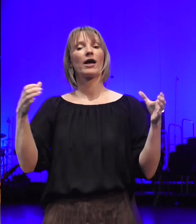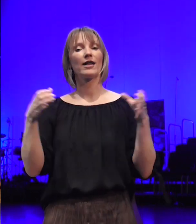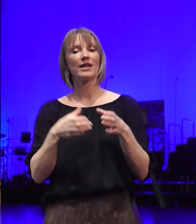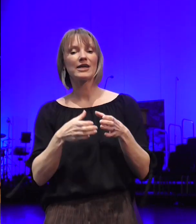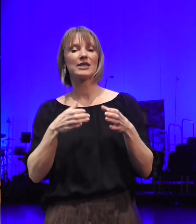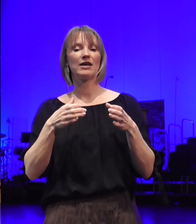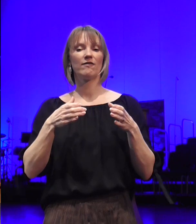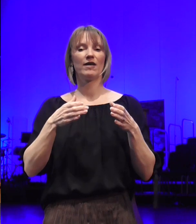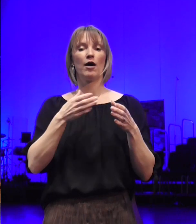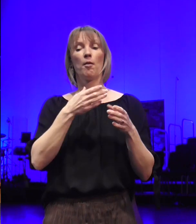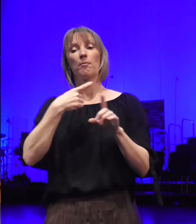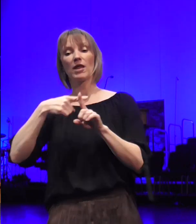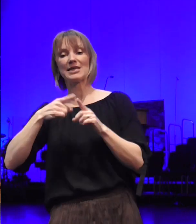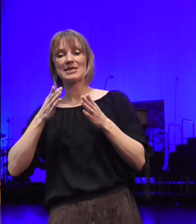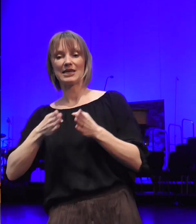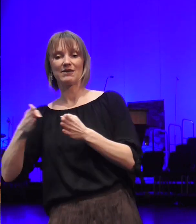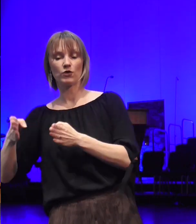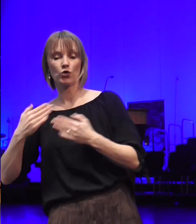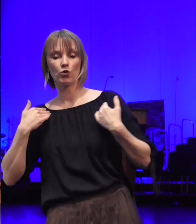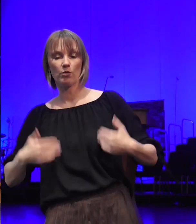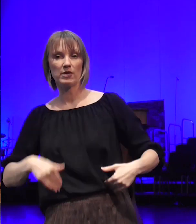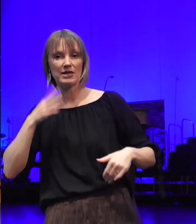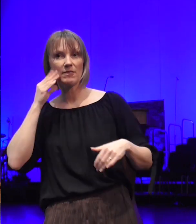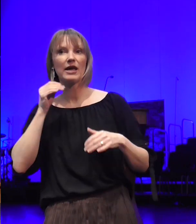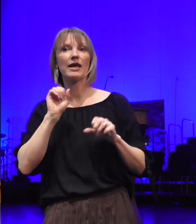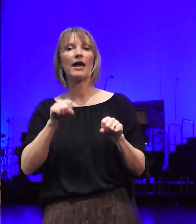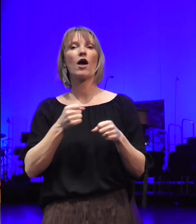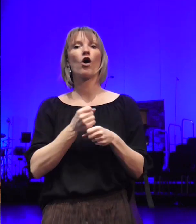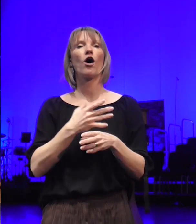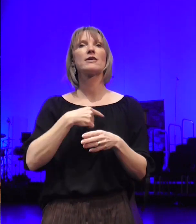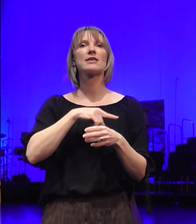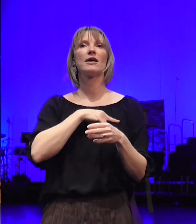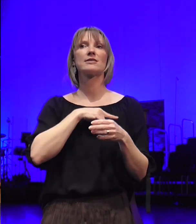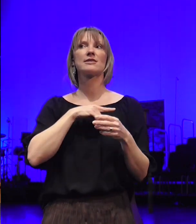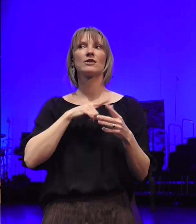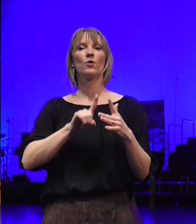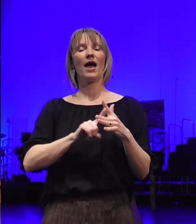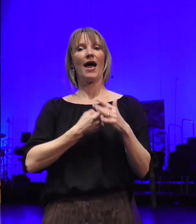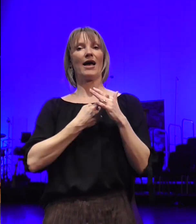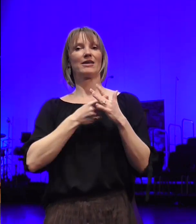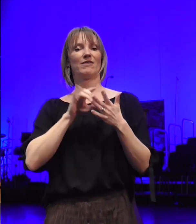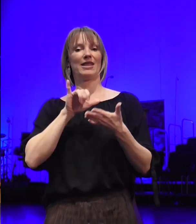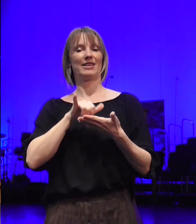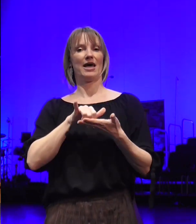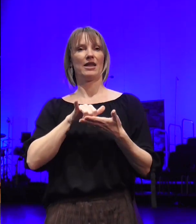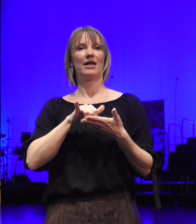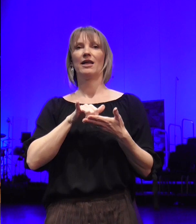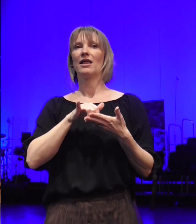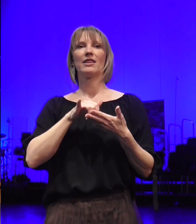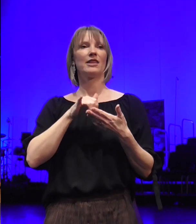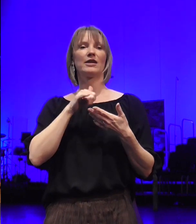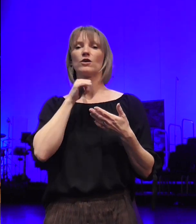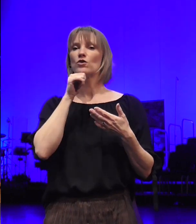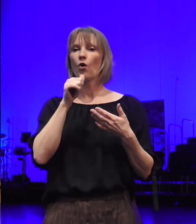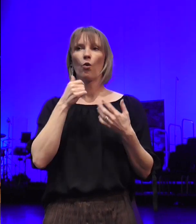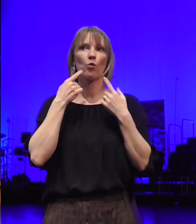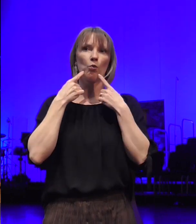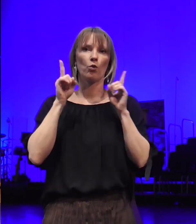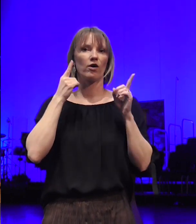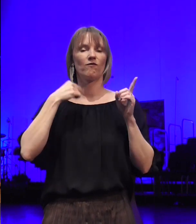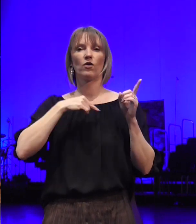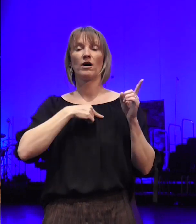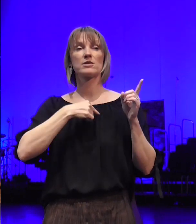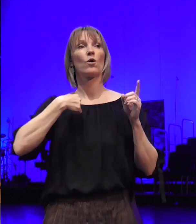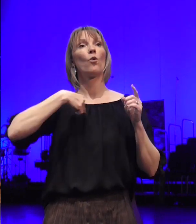human experience can cause us to seek ways to activate that center that don't really work for us, that